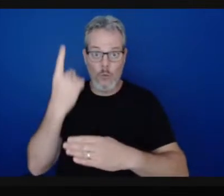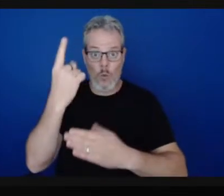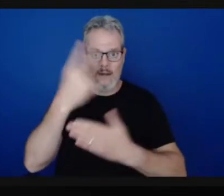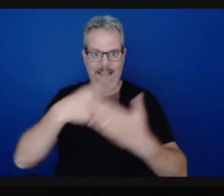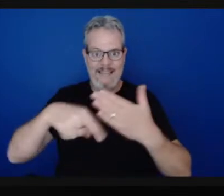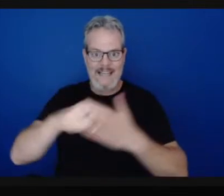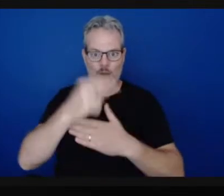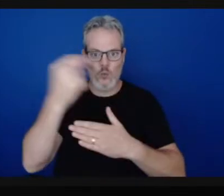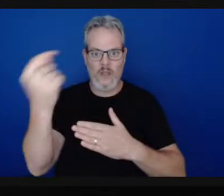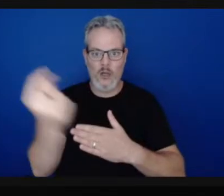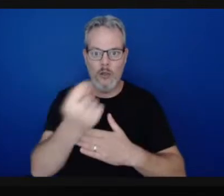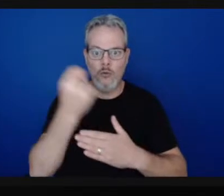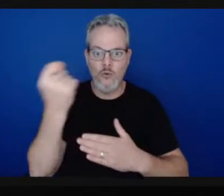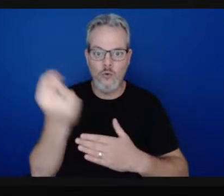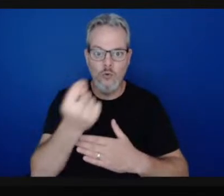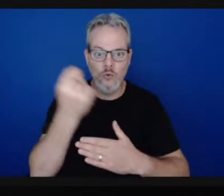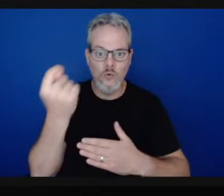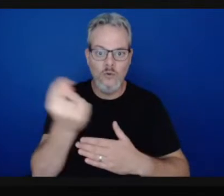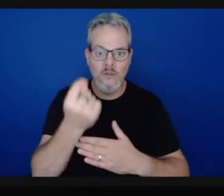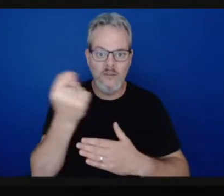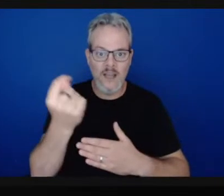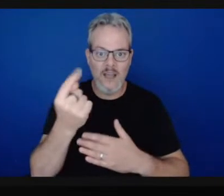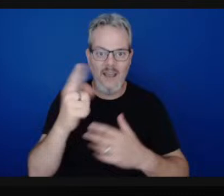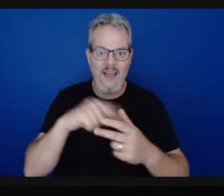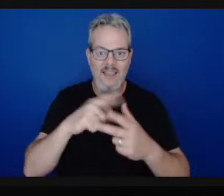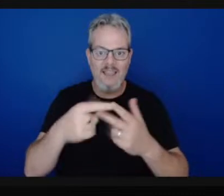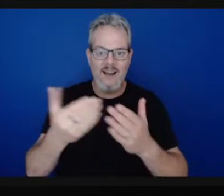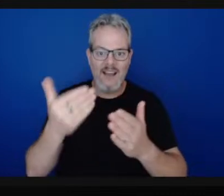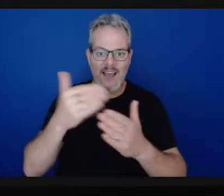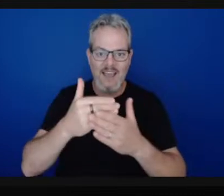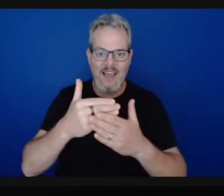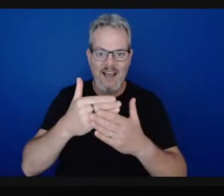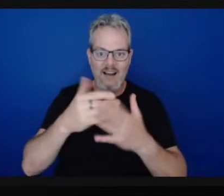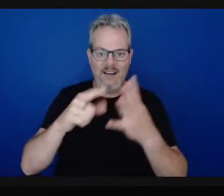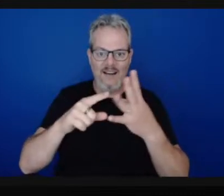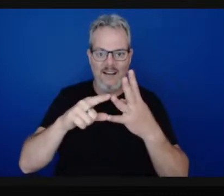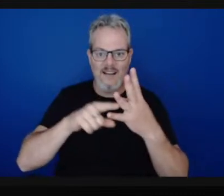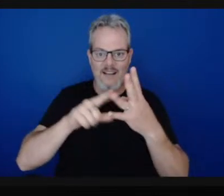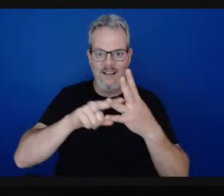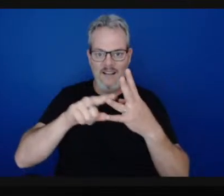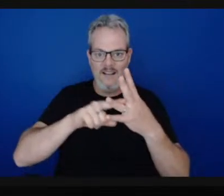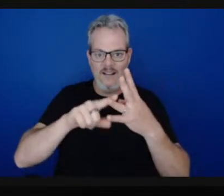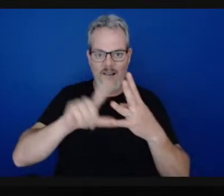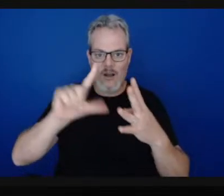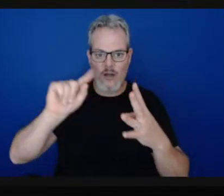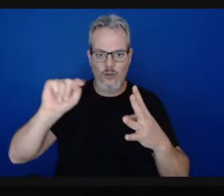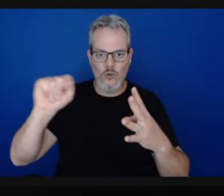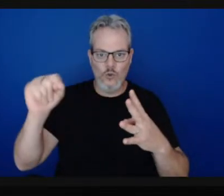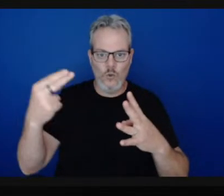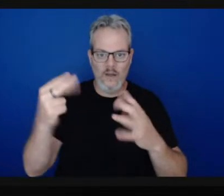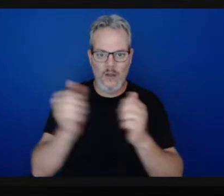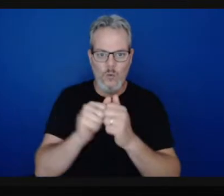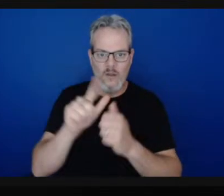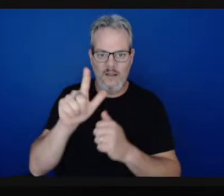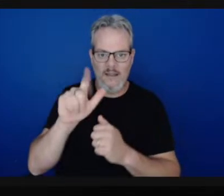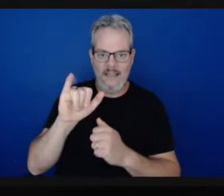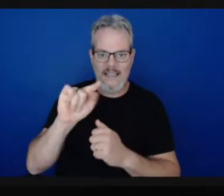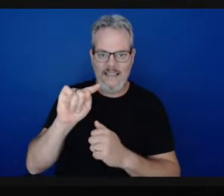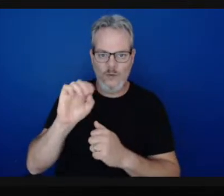Carolers Quartet, and the following Wednesday on the 20th with Lido Archangel. And so